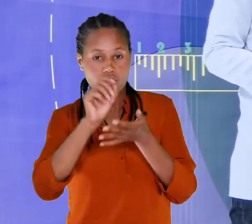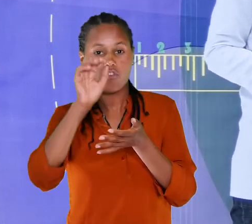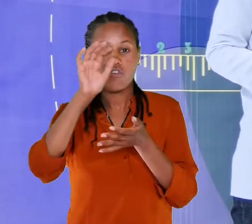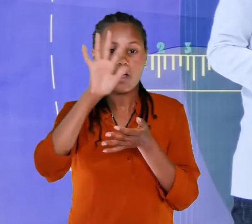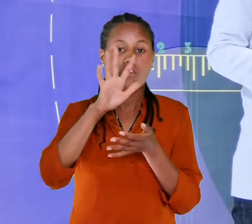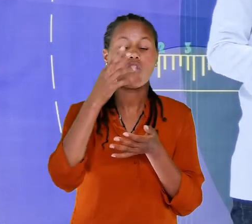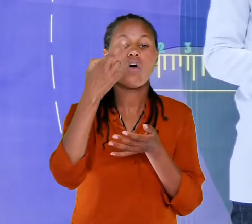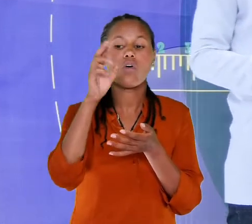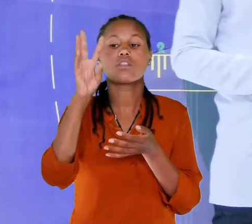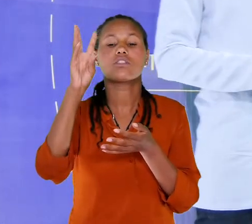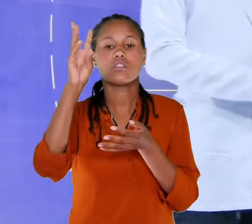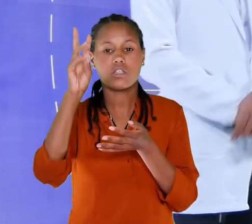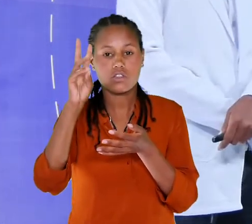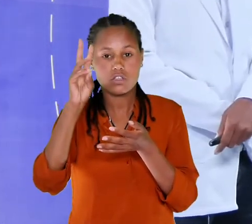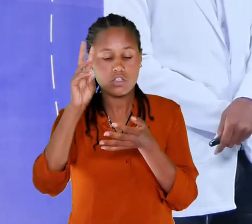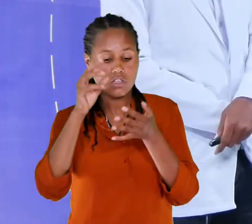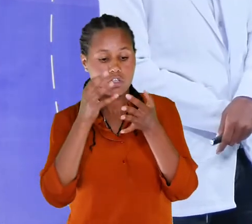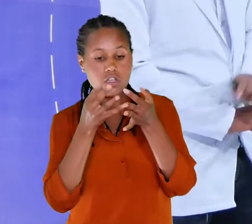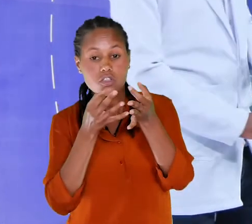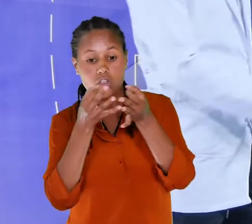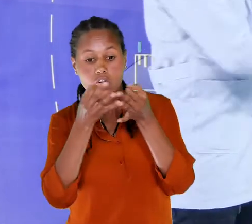5 or 6 sentences describing it.